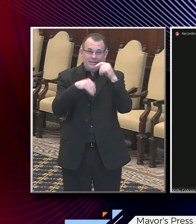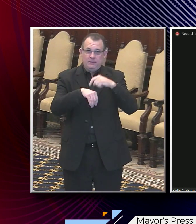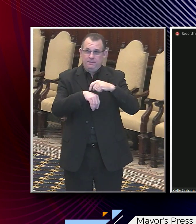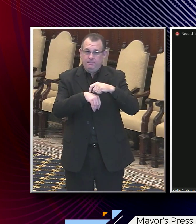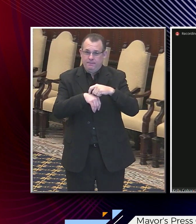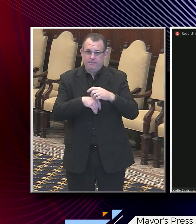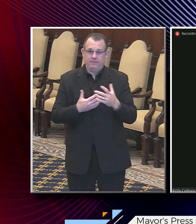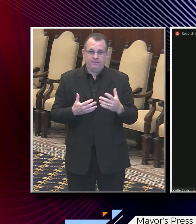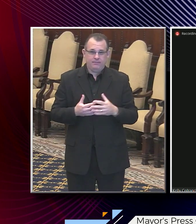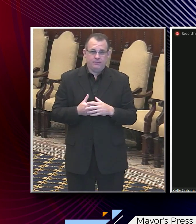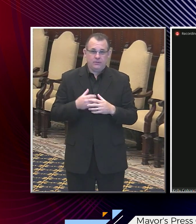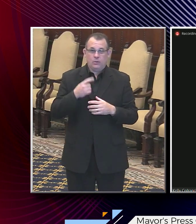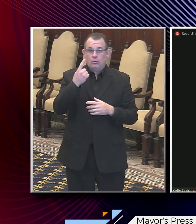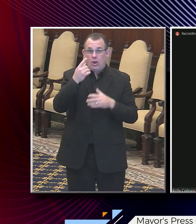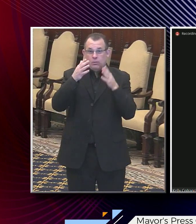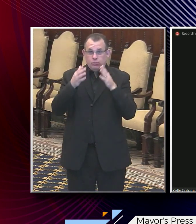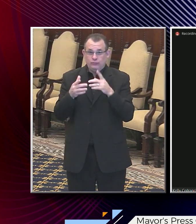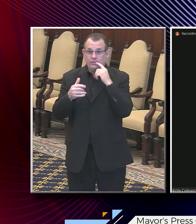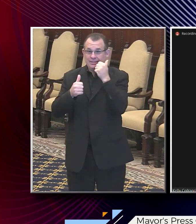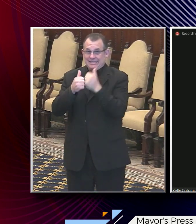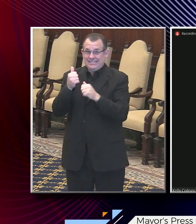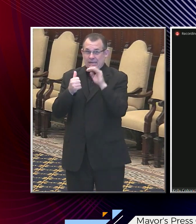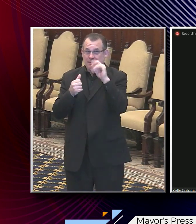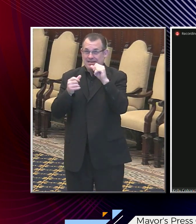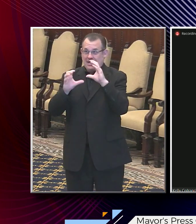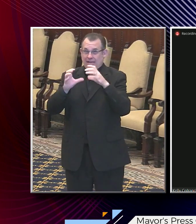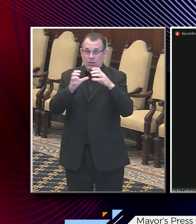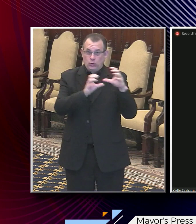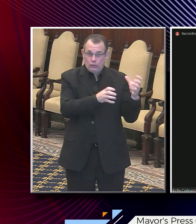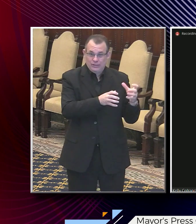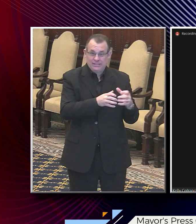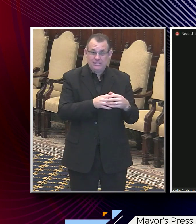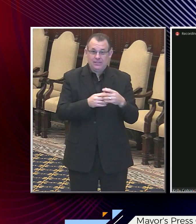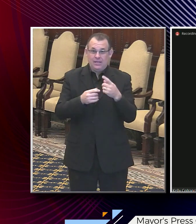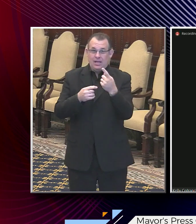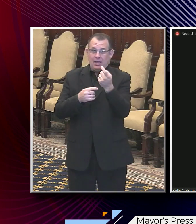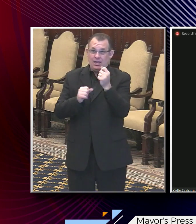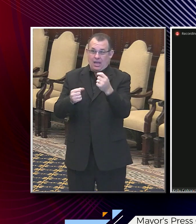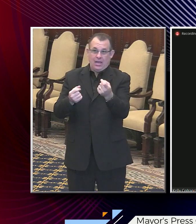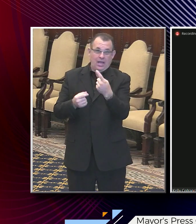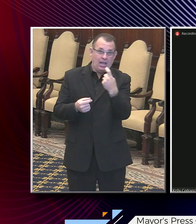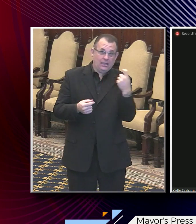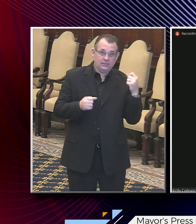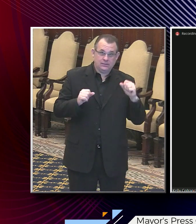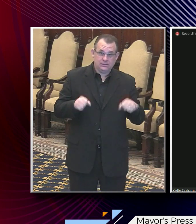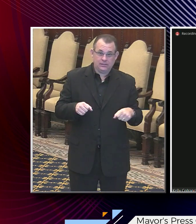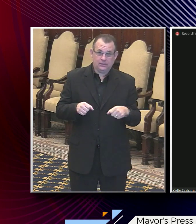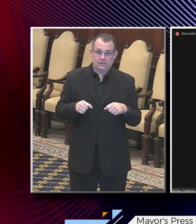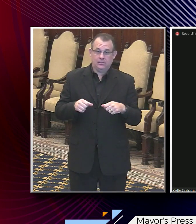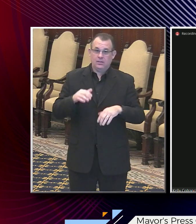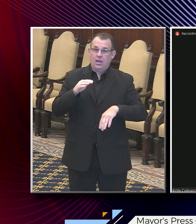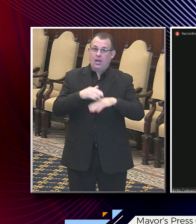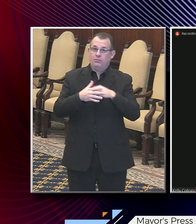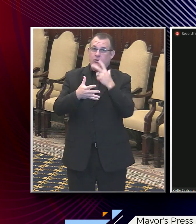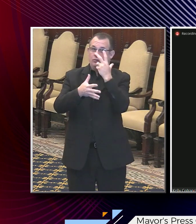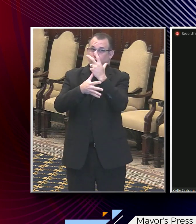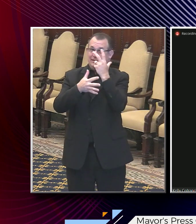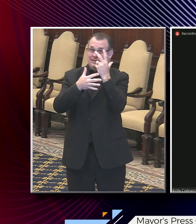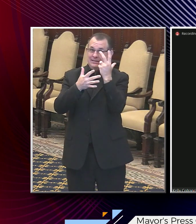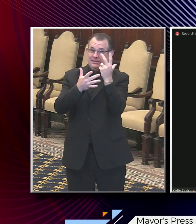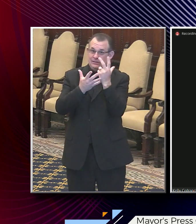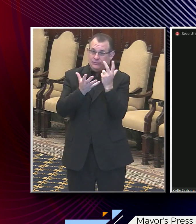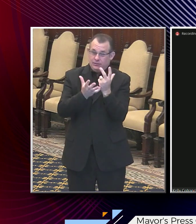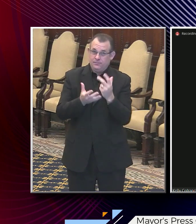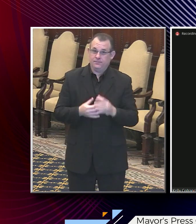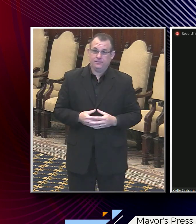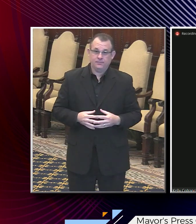so only one representative from each media outlet is permitted to ask questions. Reporters are asked to limit their questions to 3 or